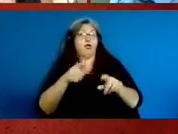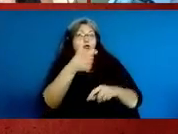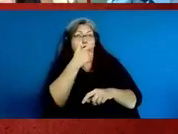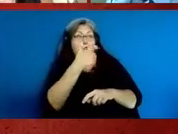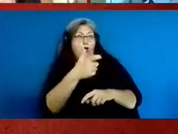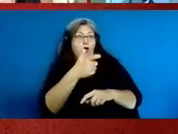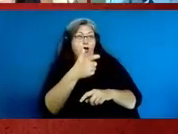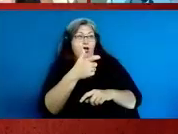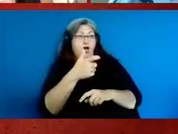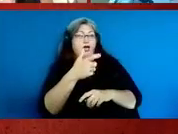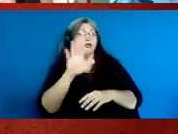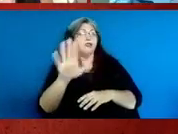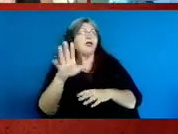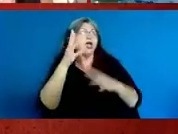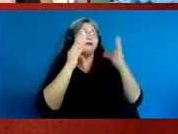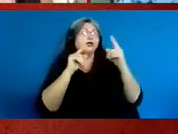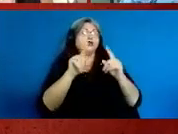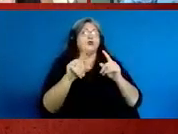when they see